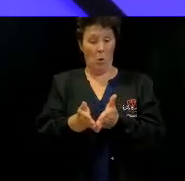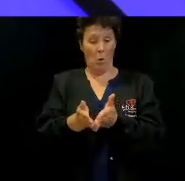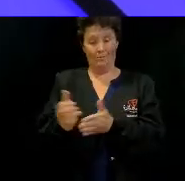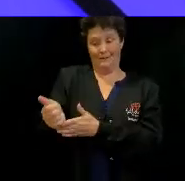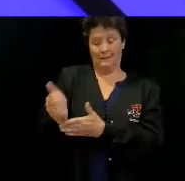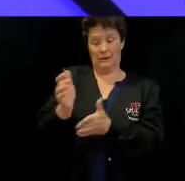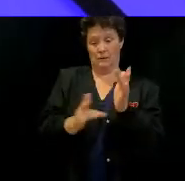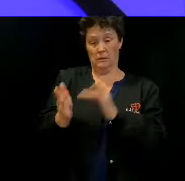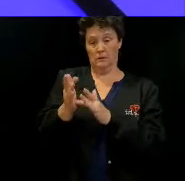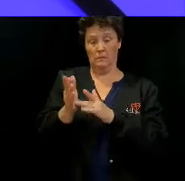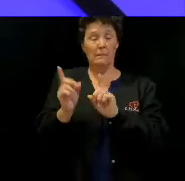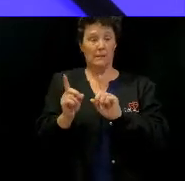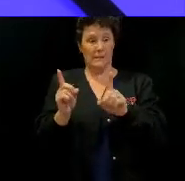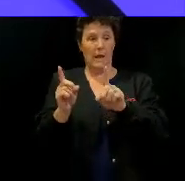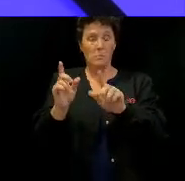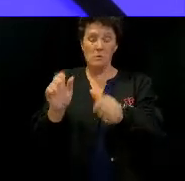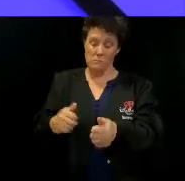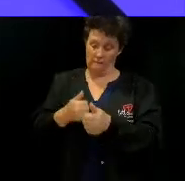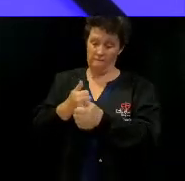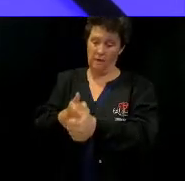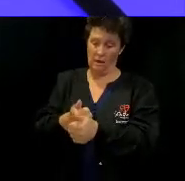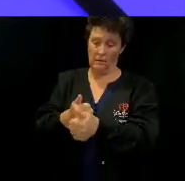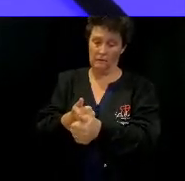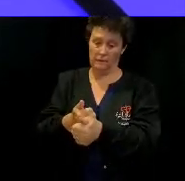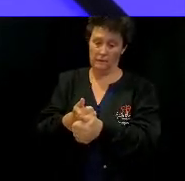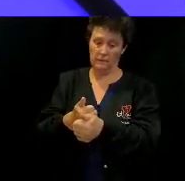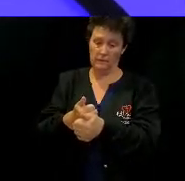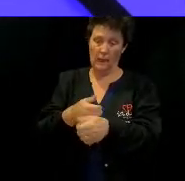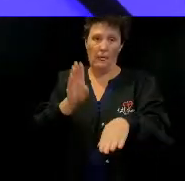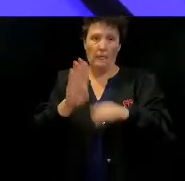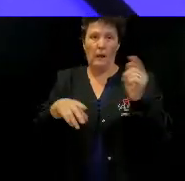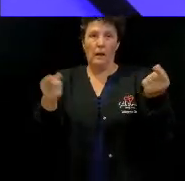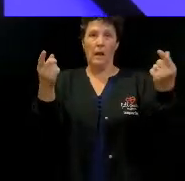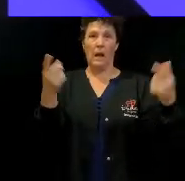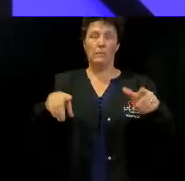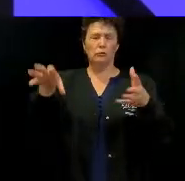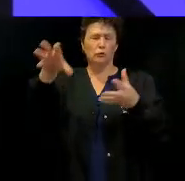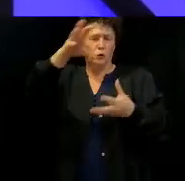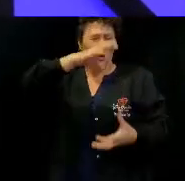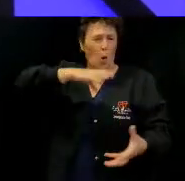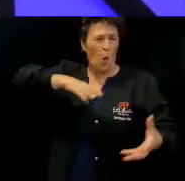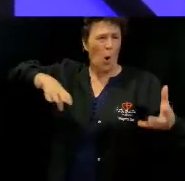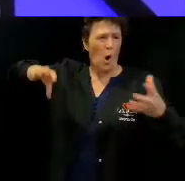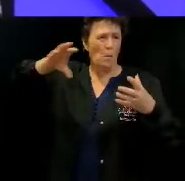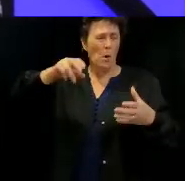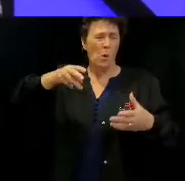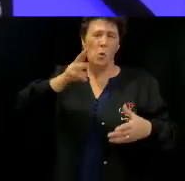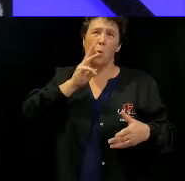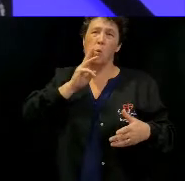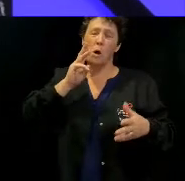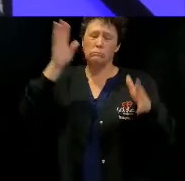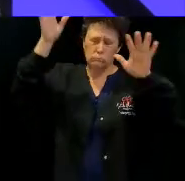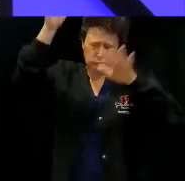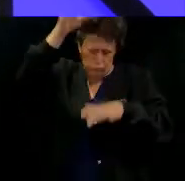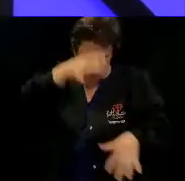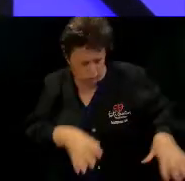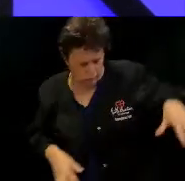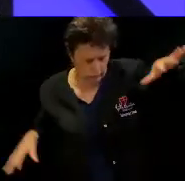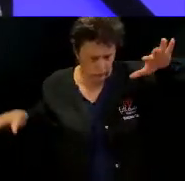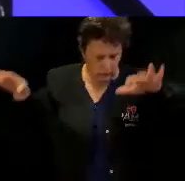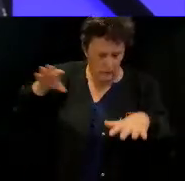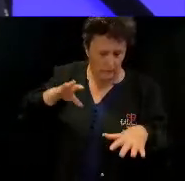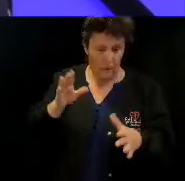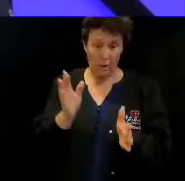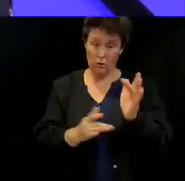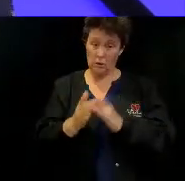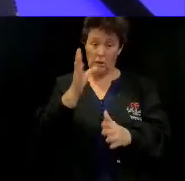his disciples followed him. And suddenly a great tempest arose on the sea so that the boat was covered with waves, but he was asleep. Then his disciples came